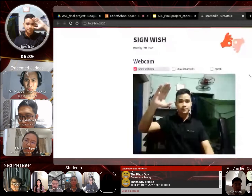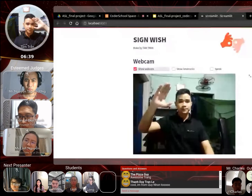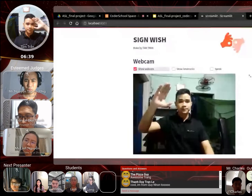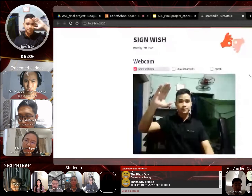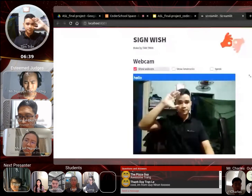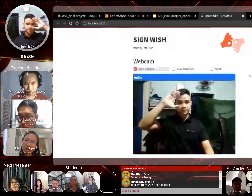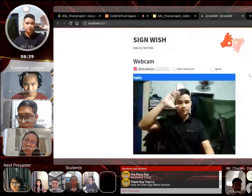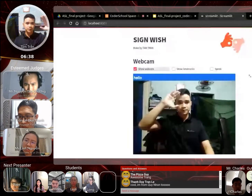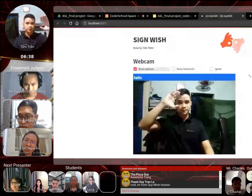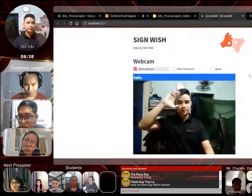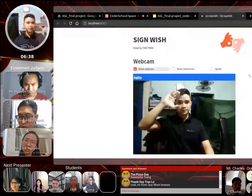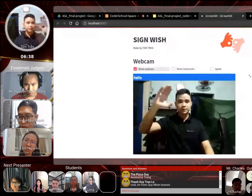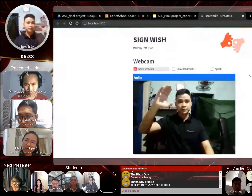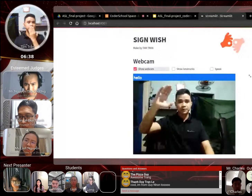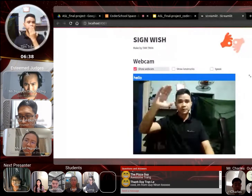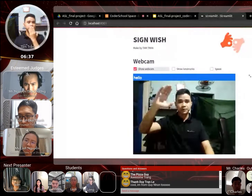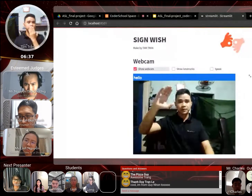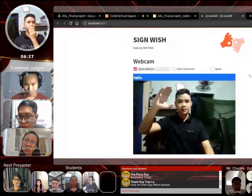Thank you.